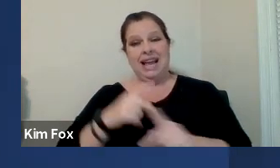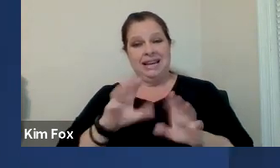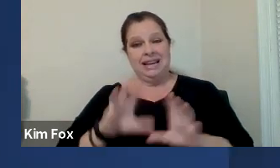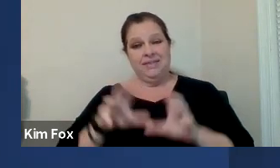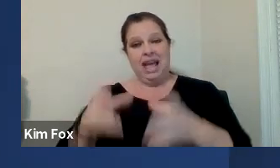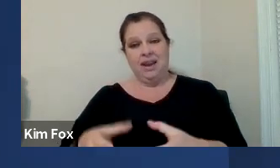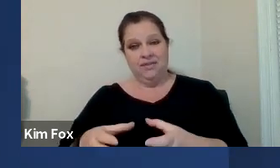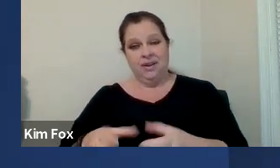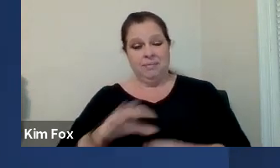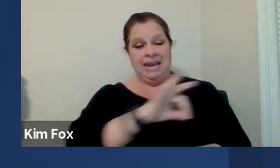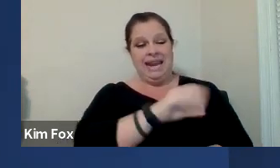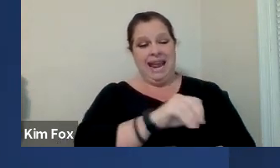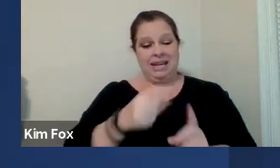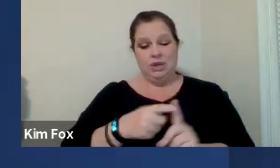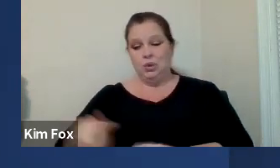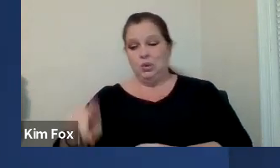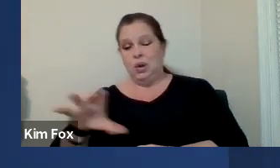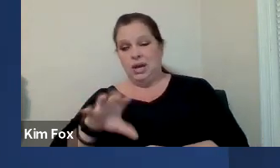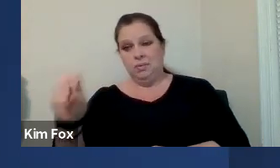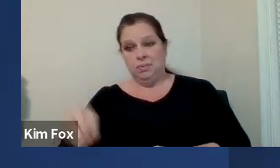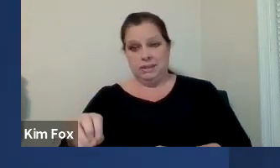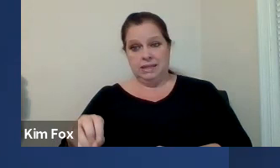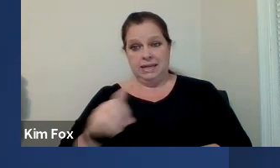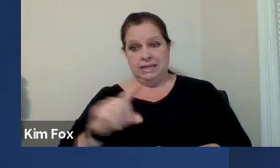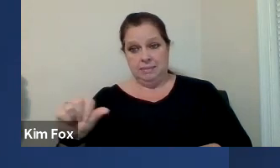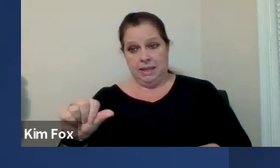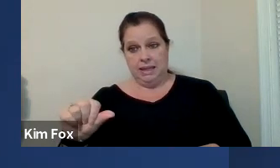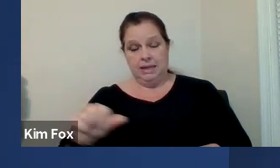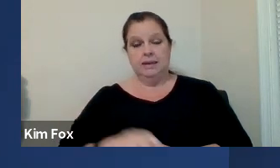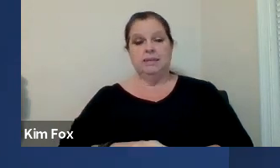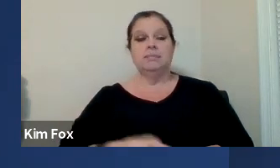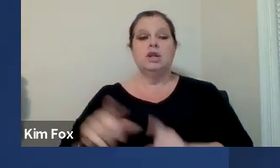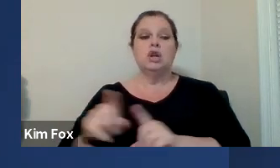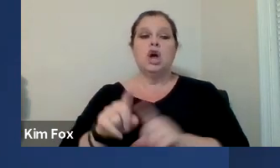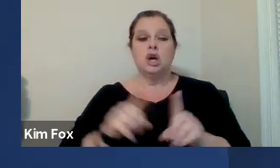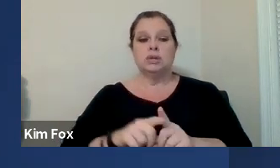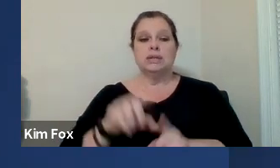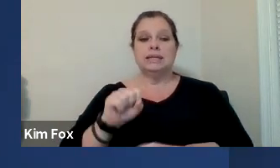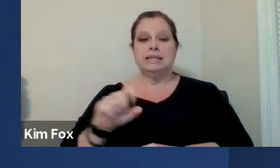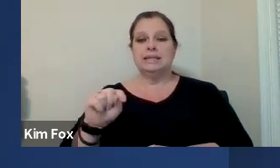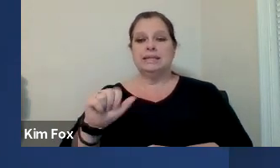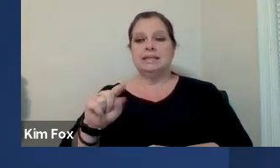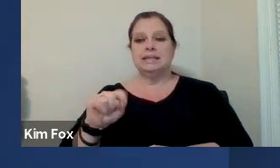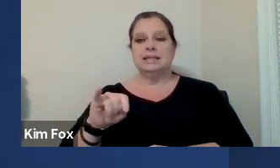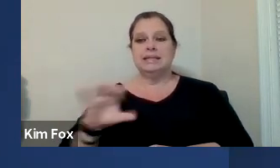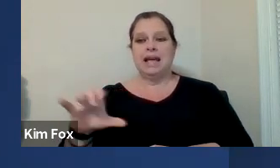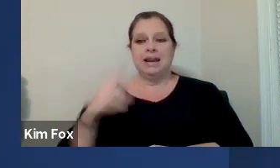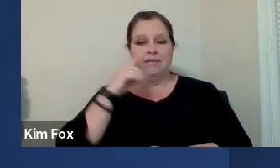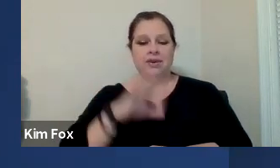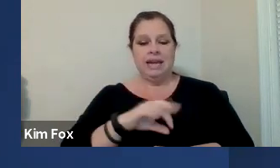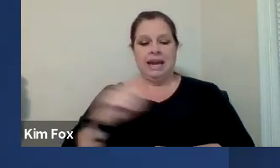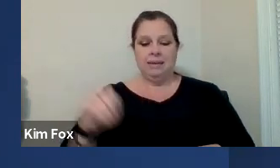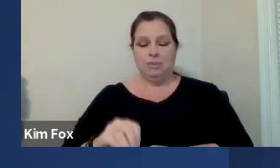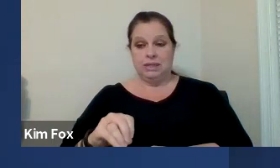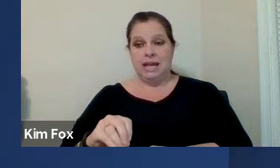you go from 90 to 100%. And it also needs to be static for the 90%. So just making